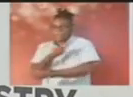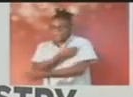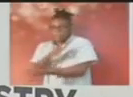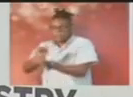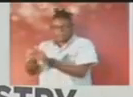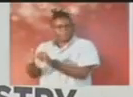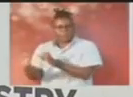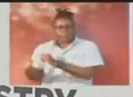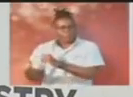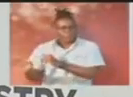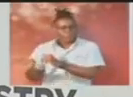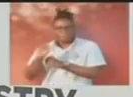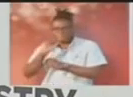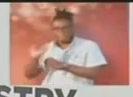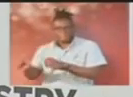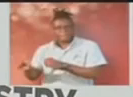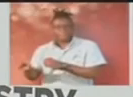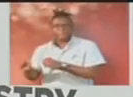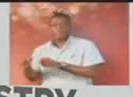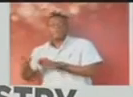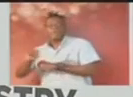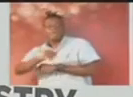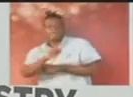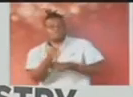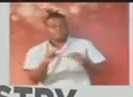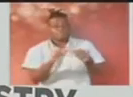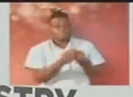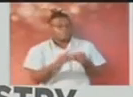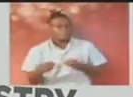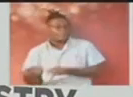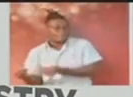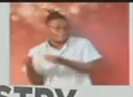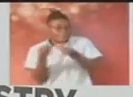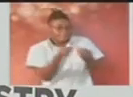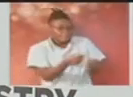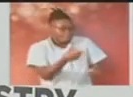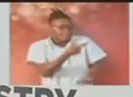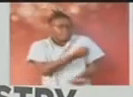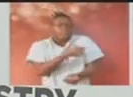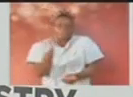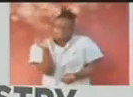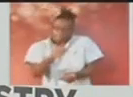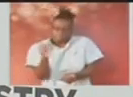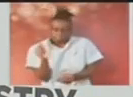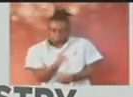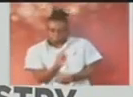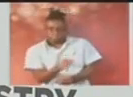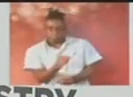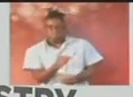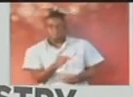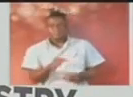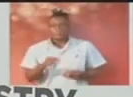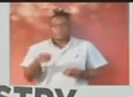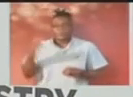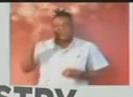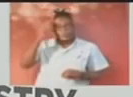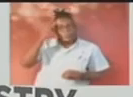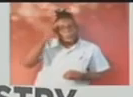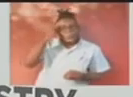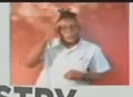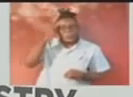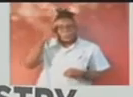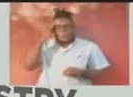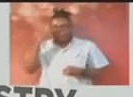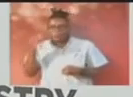vaccine. And neither the persons receiving the vaccine nor the researchers know which group is which until later. So it's double